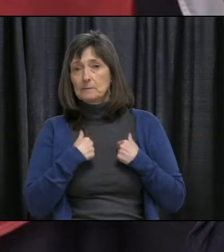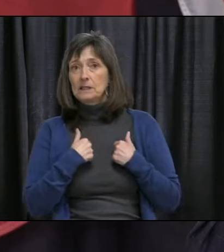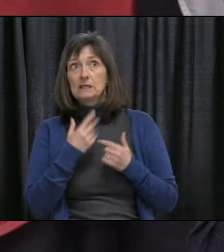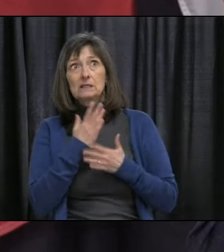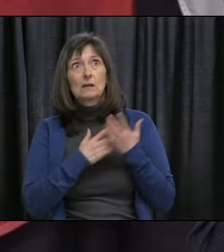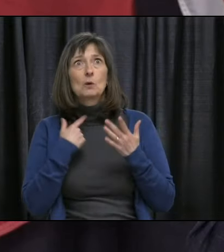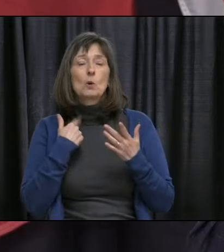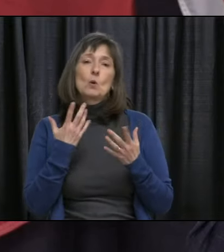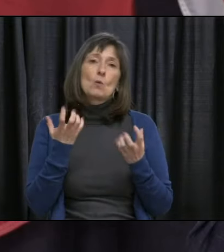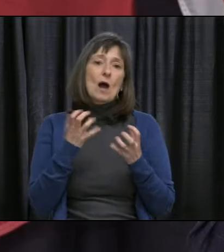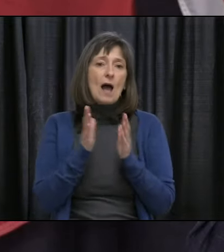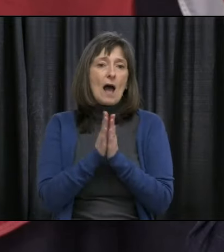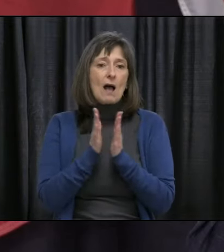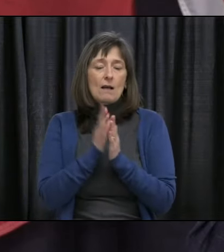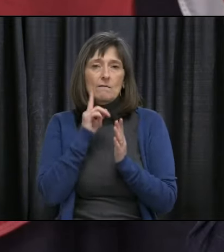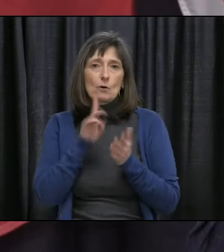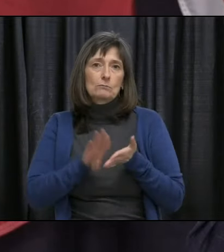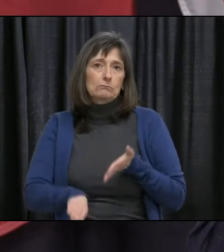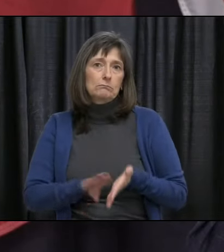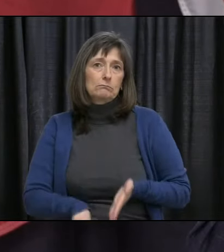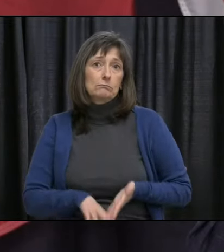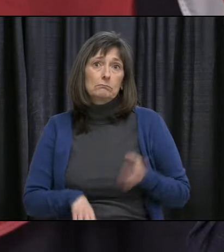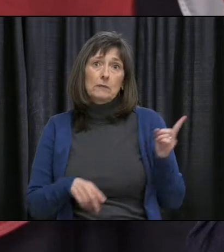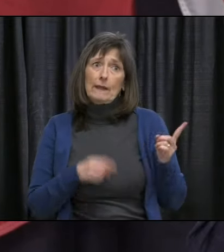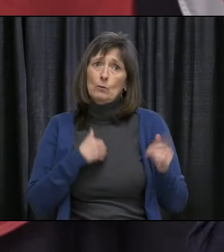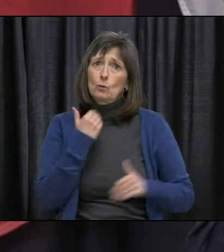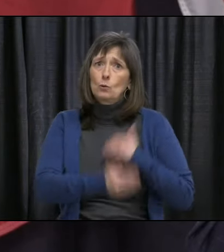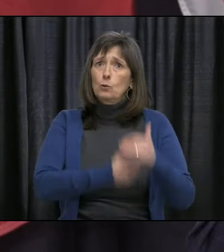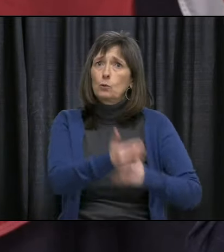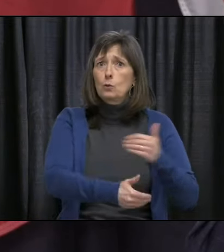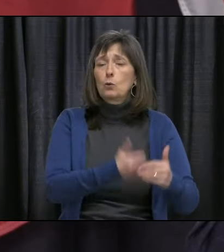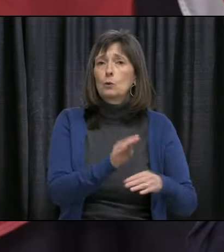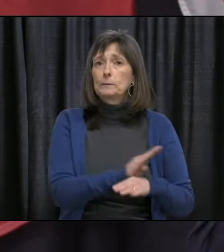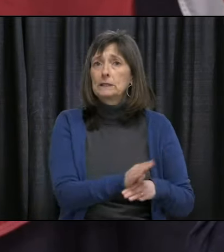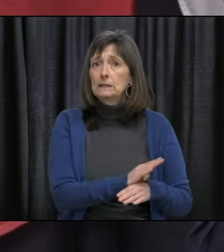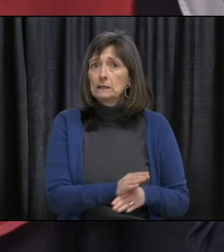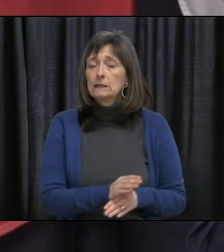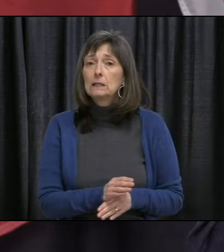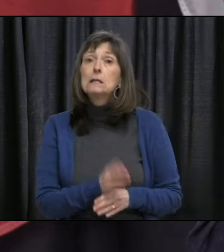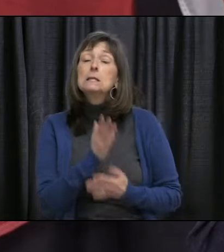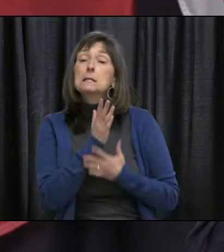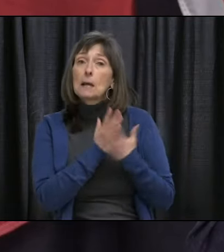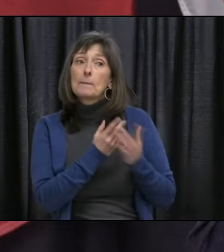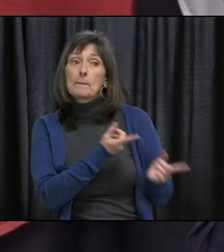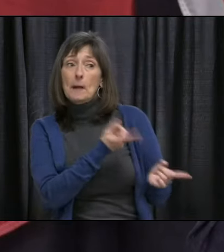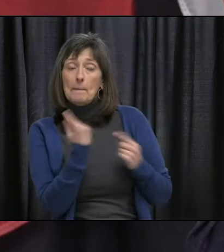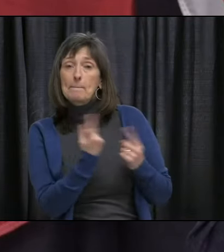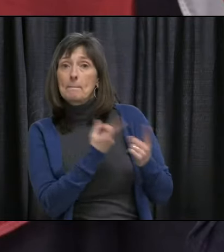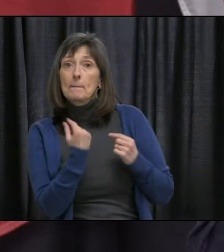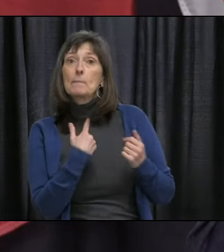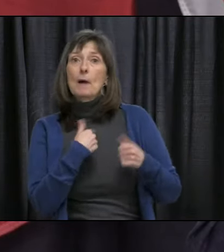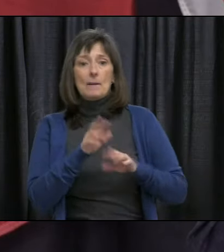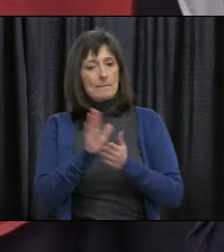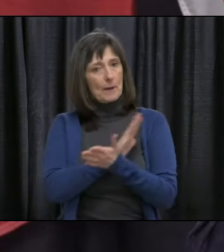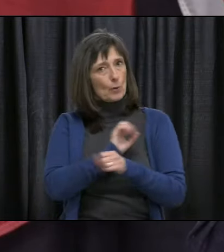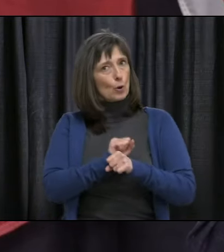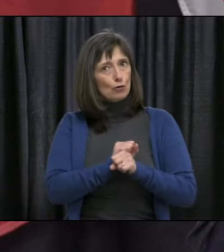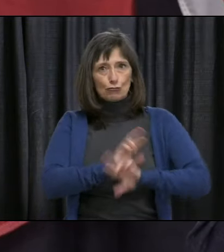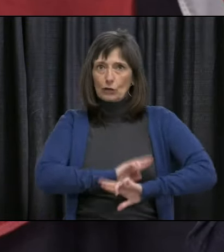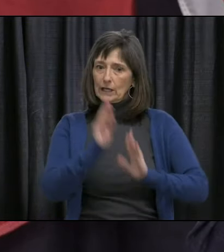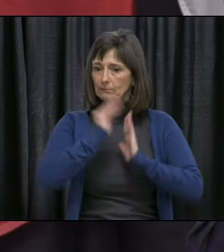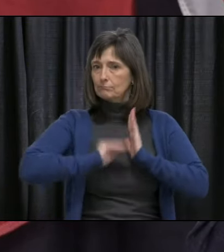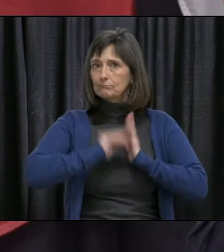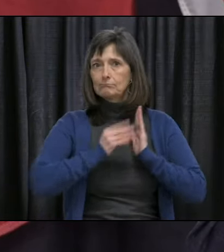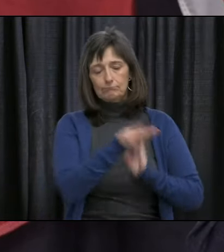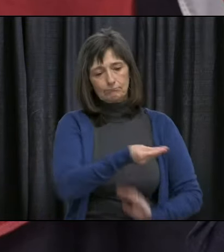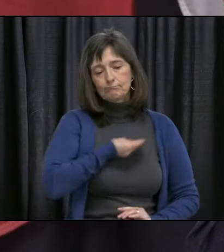an exemption order, and they've been able to do that. I know that people are coming back, but they're coming back with their paperwork in place now, and